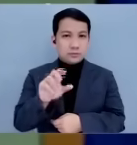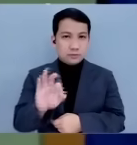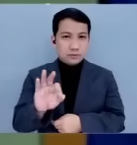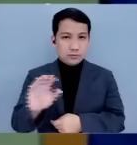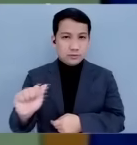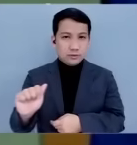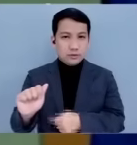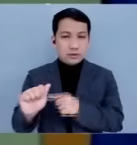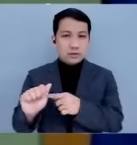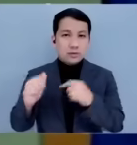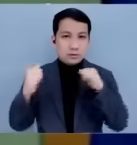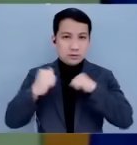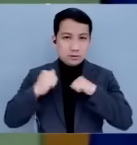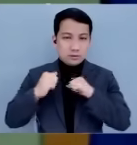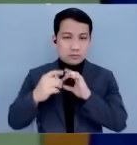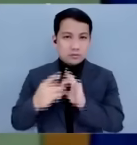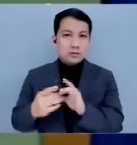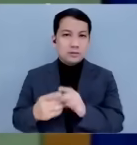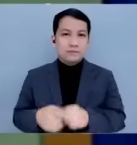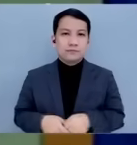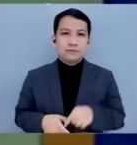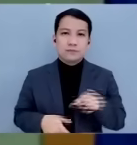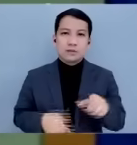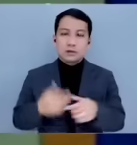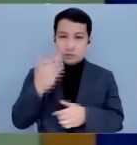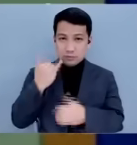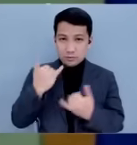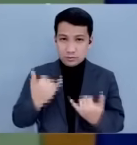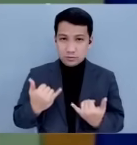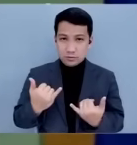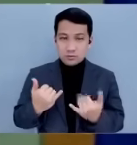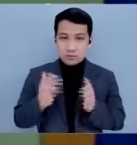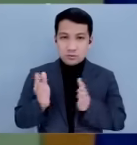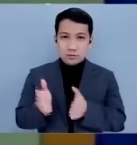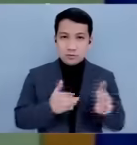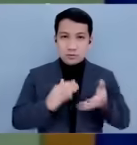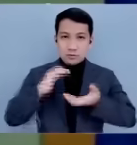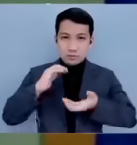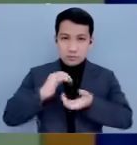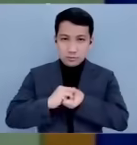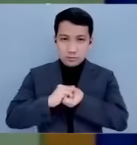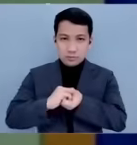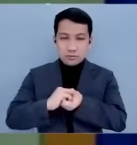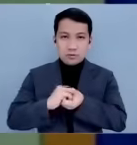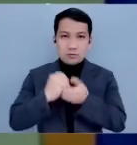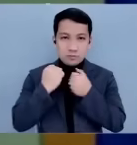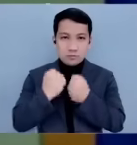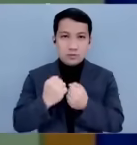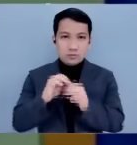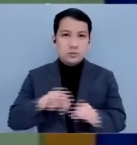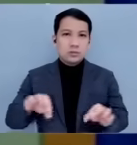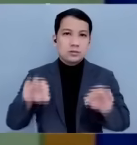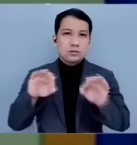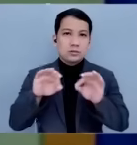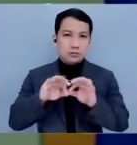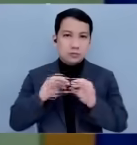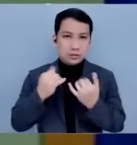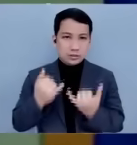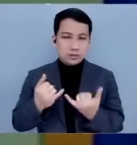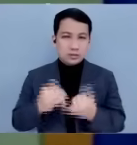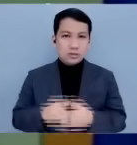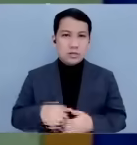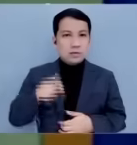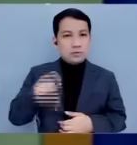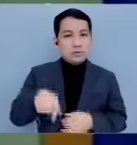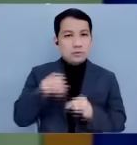by themselves. This is why our strategic partnership has grown more important than ever. We must reinforce